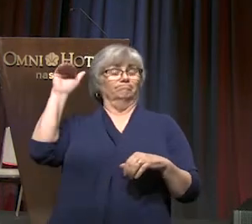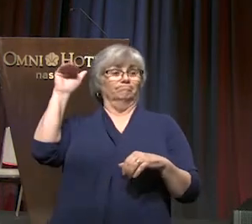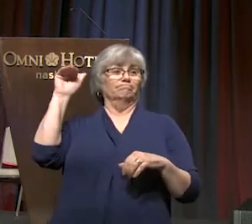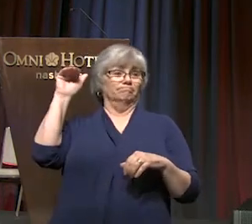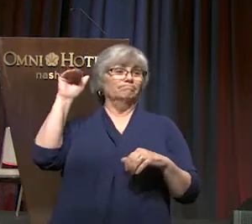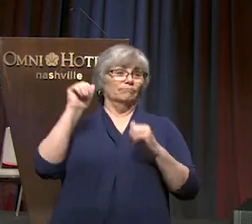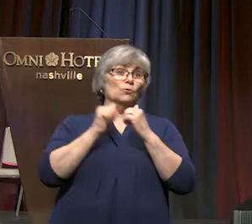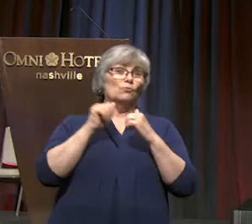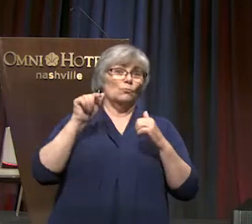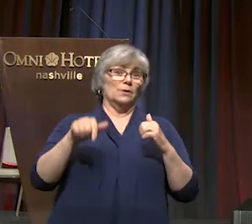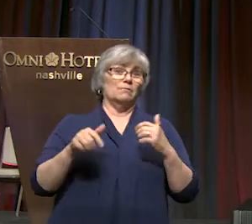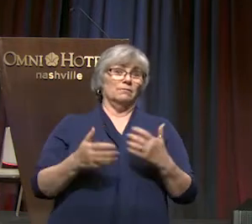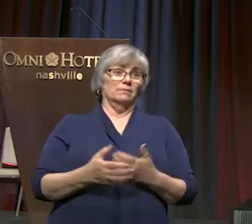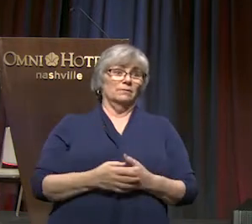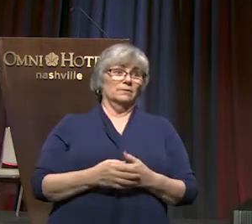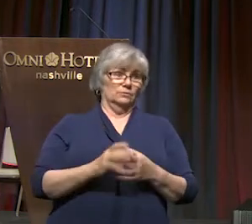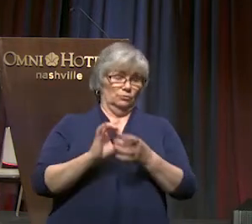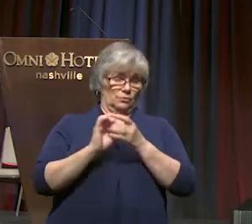unity.